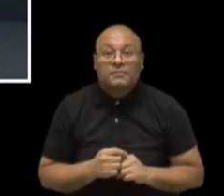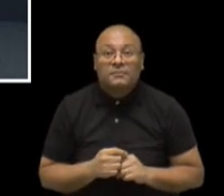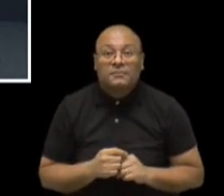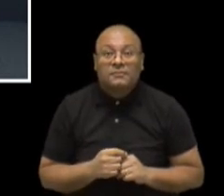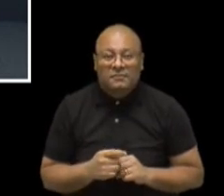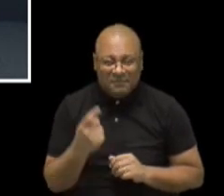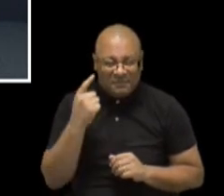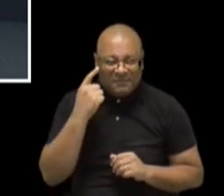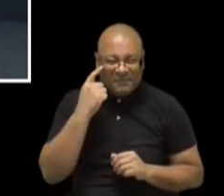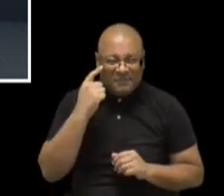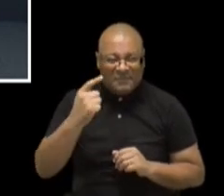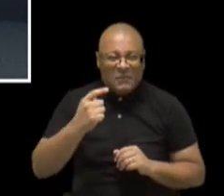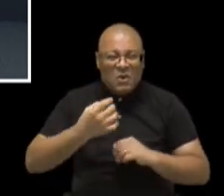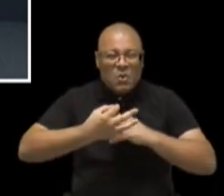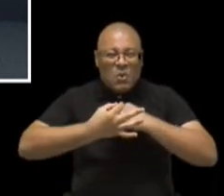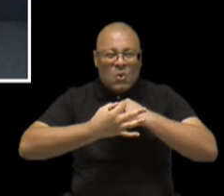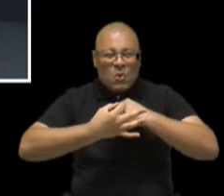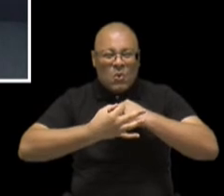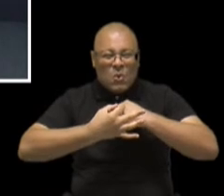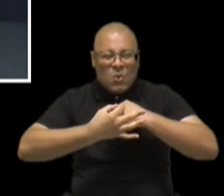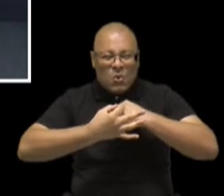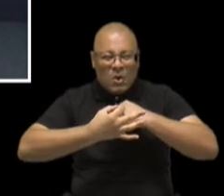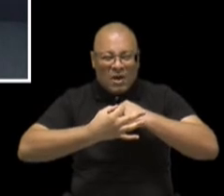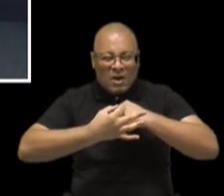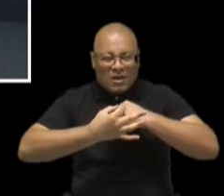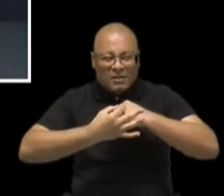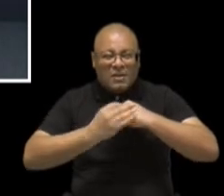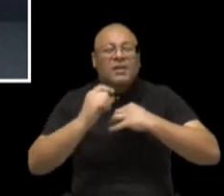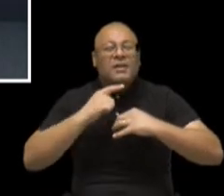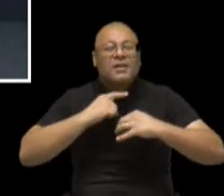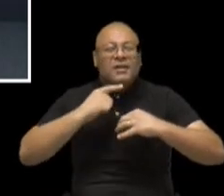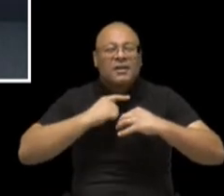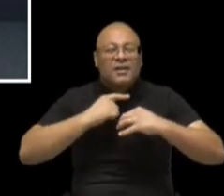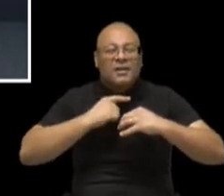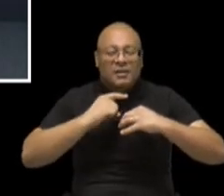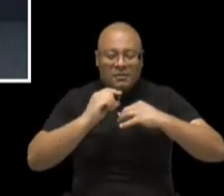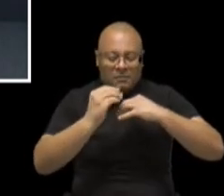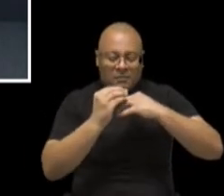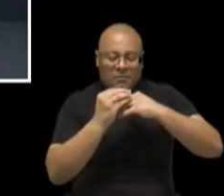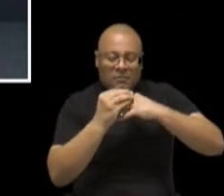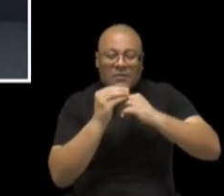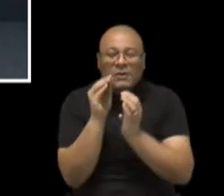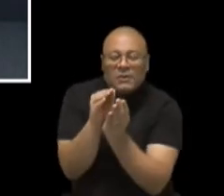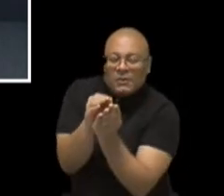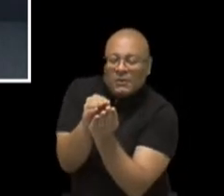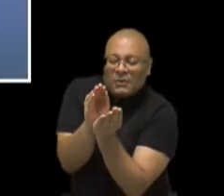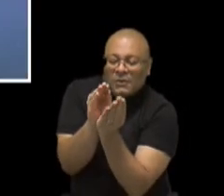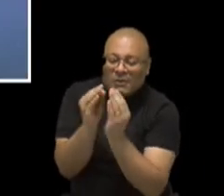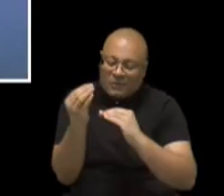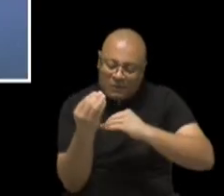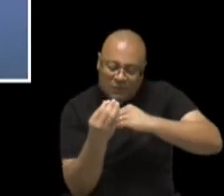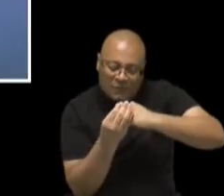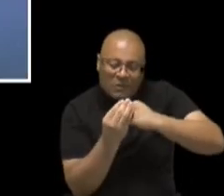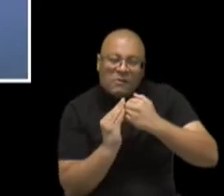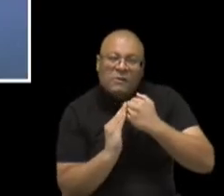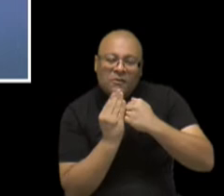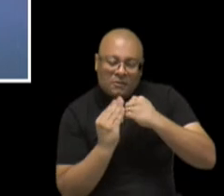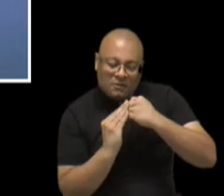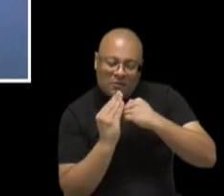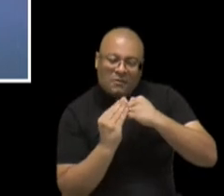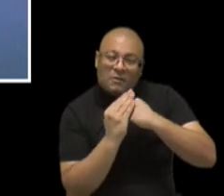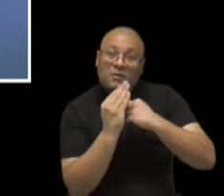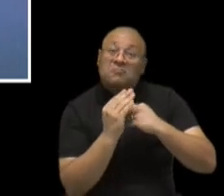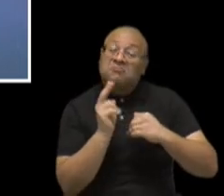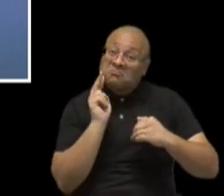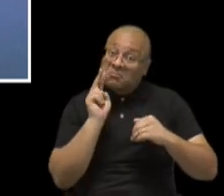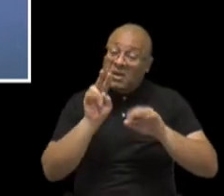ring. Yeah, it's a shell ring. It's a shell cameo. Wow. So I've been to Sorrento. It's very